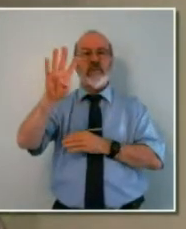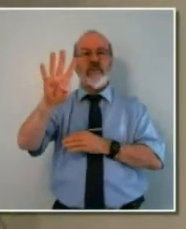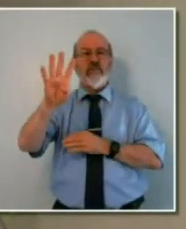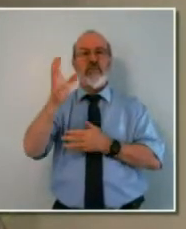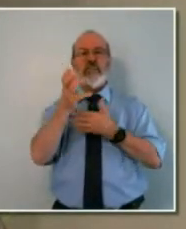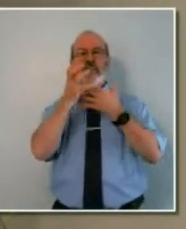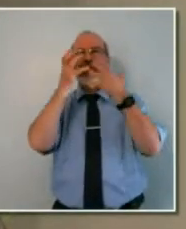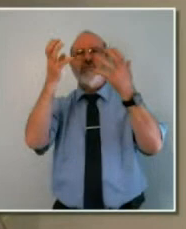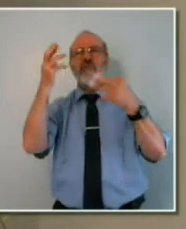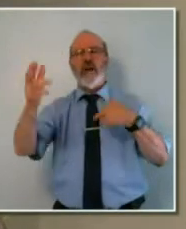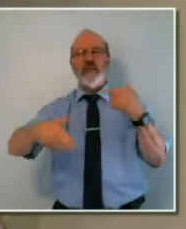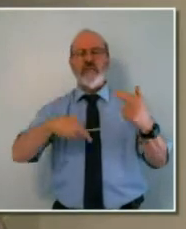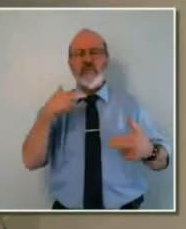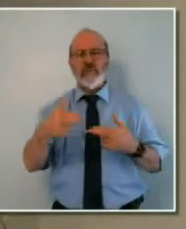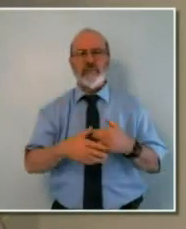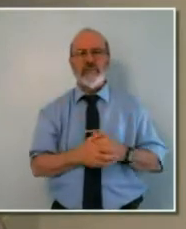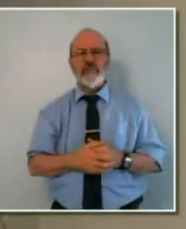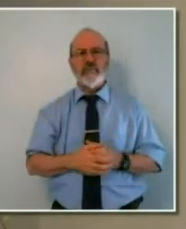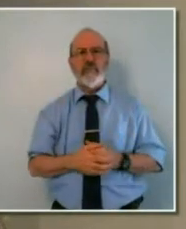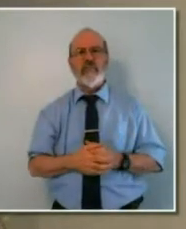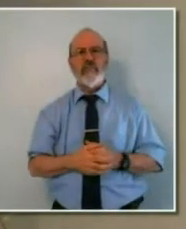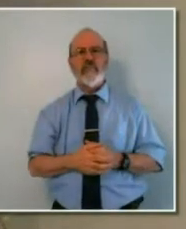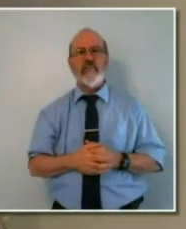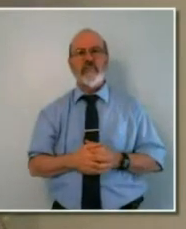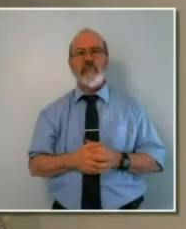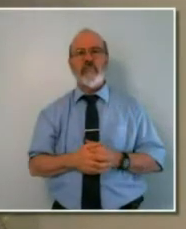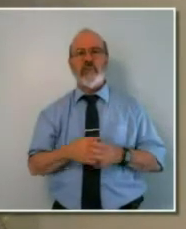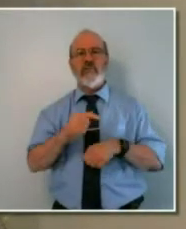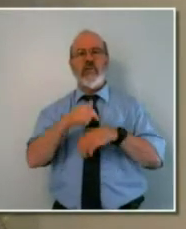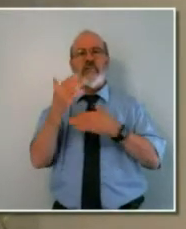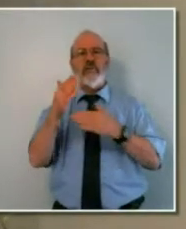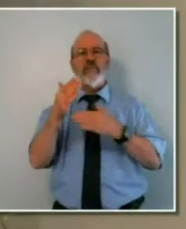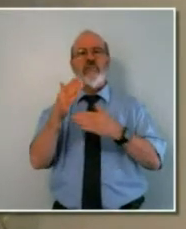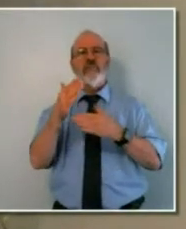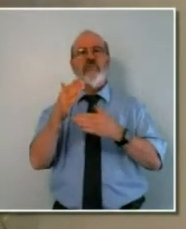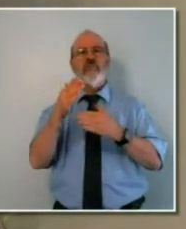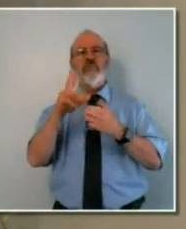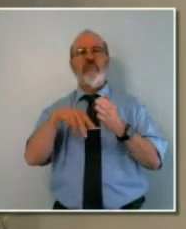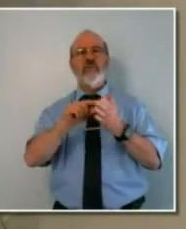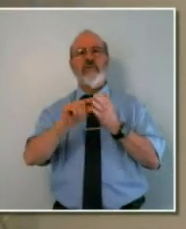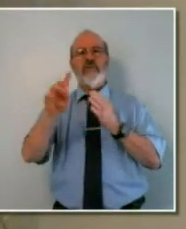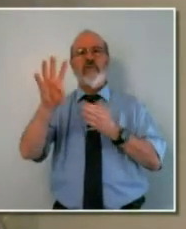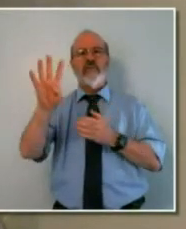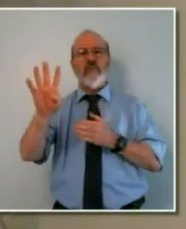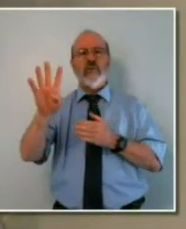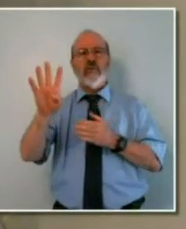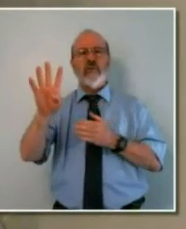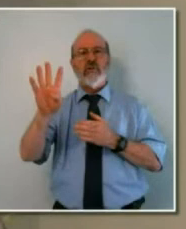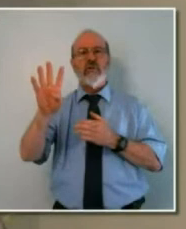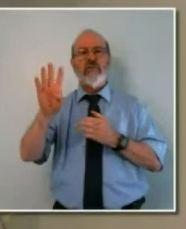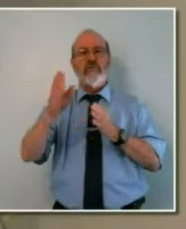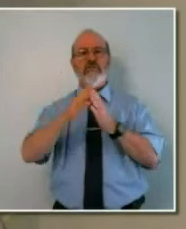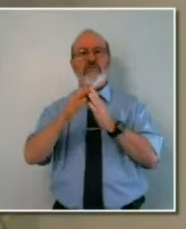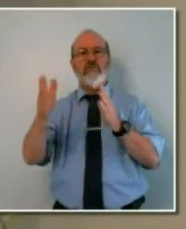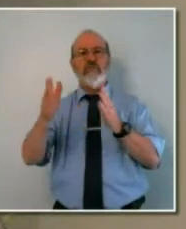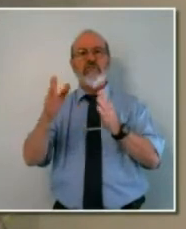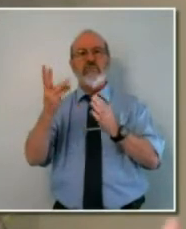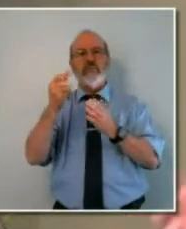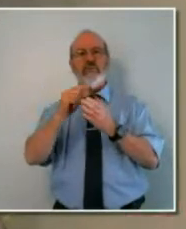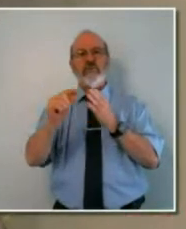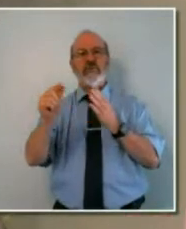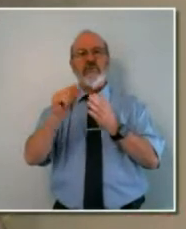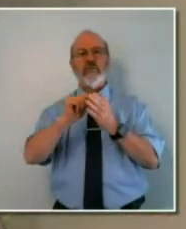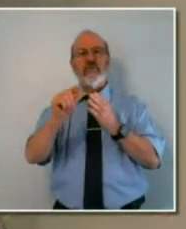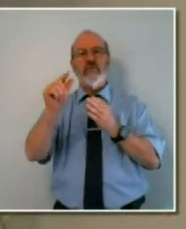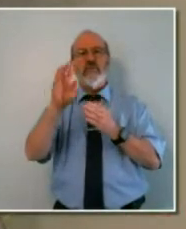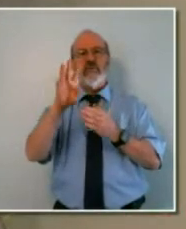revival. And for time's sake, we're just going to read verse 4 on a couple of verses. Verse 4 says, since